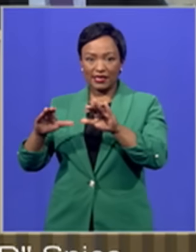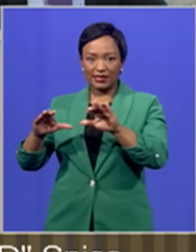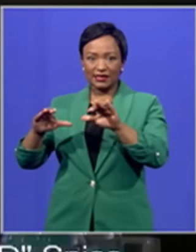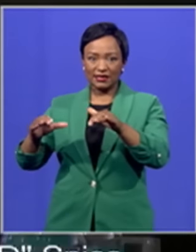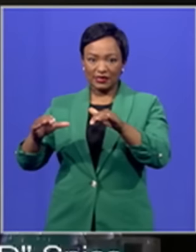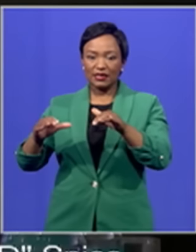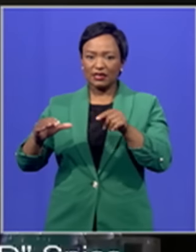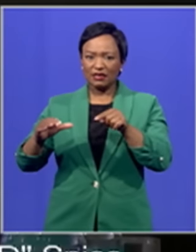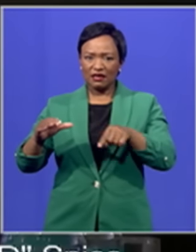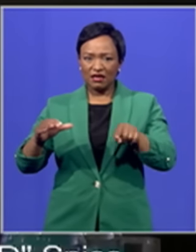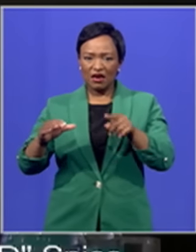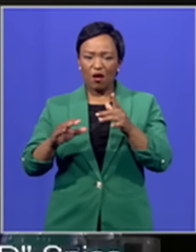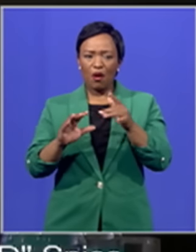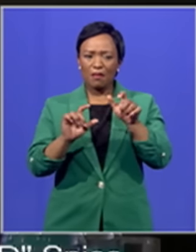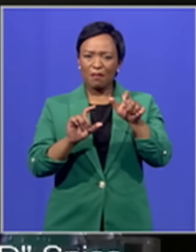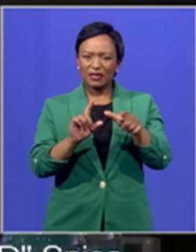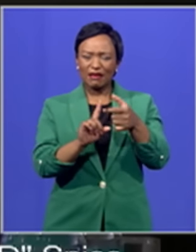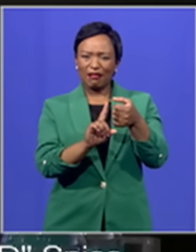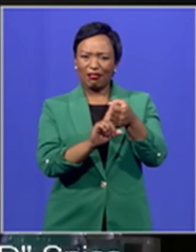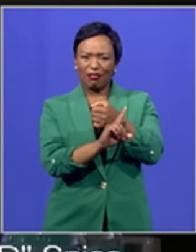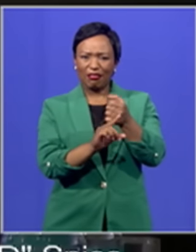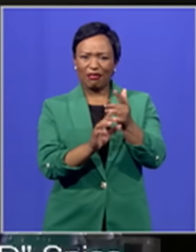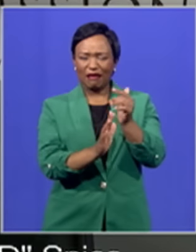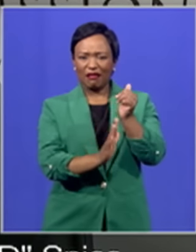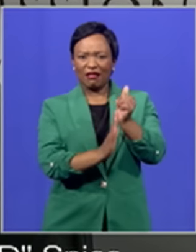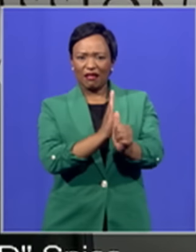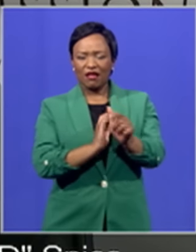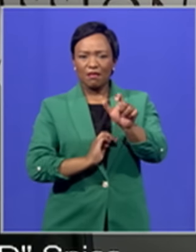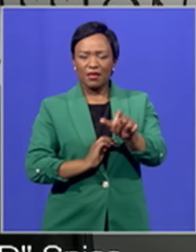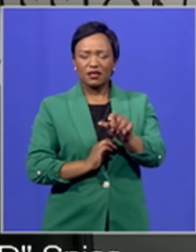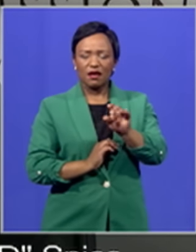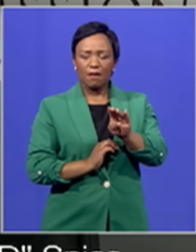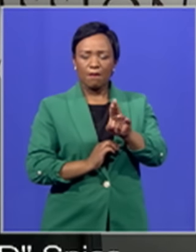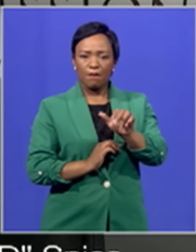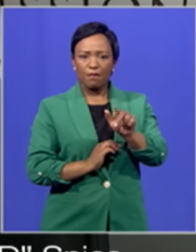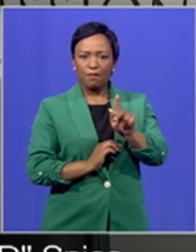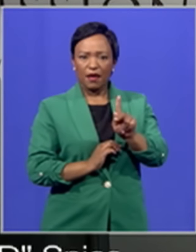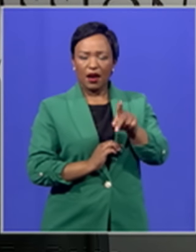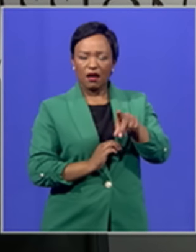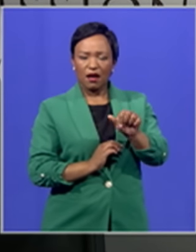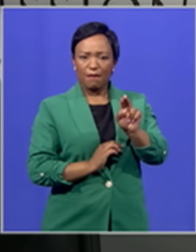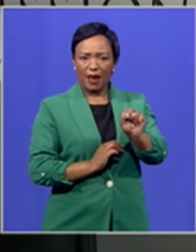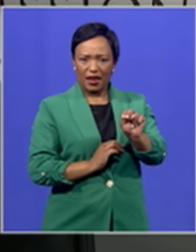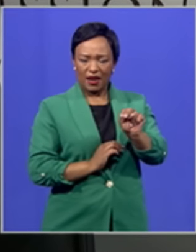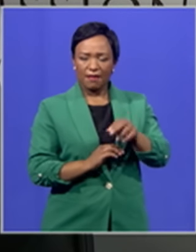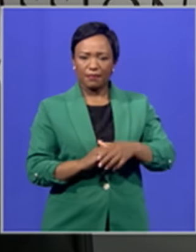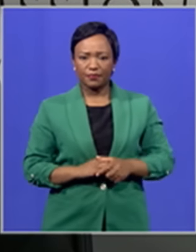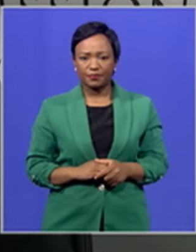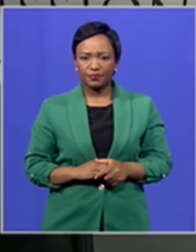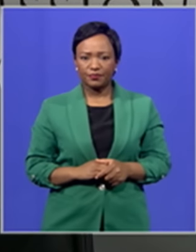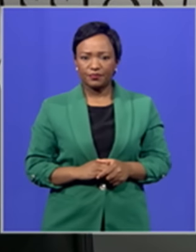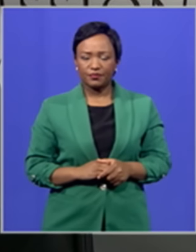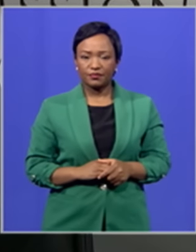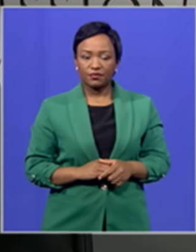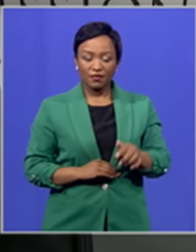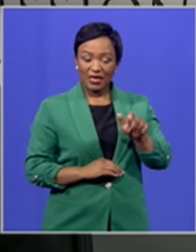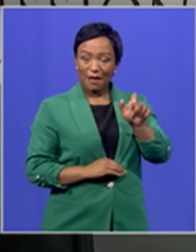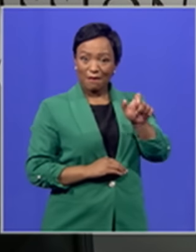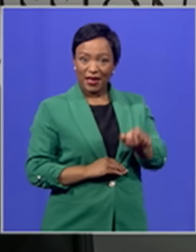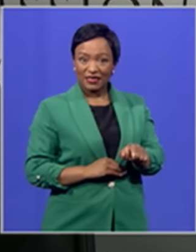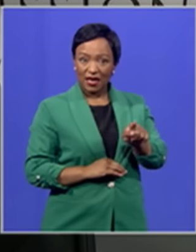ba tlanša le go bolaya motho ka Brakpan. What was alleged is that they tortured this